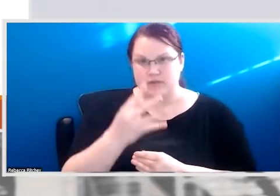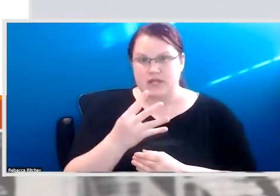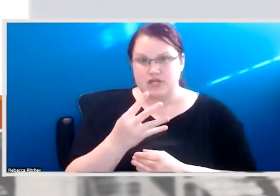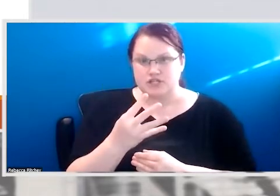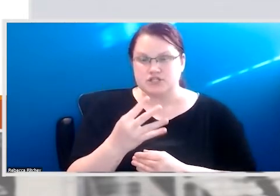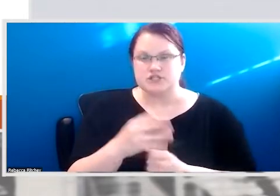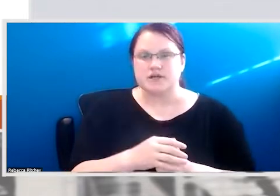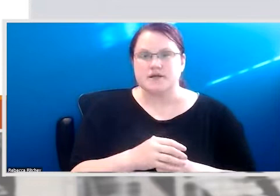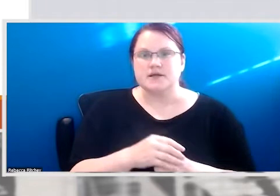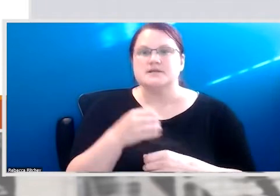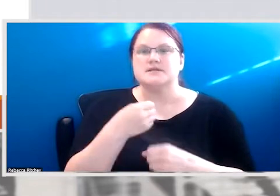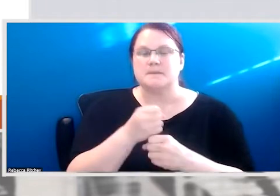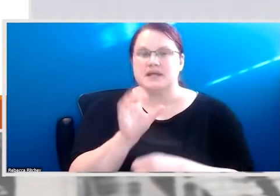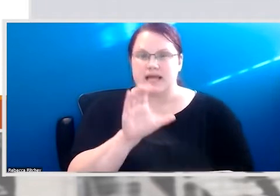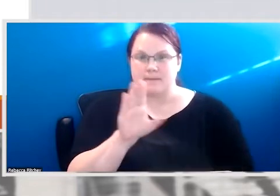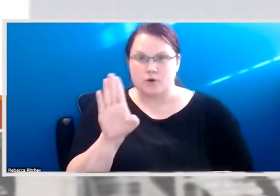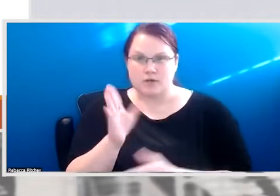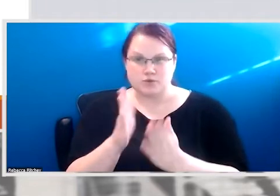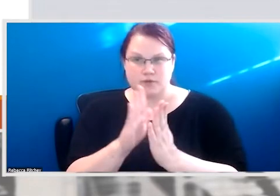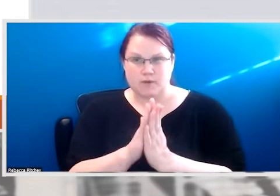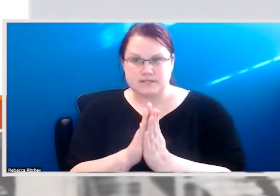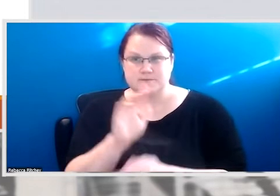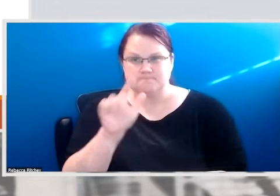make a capital budget request.